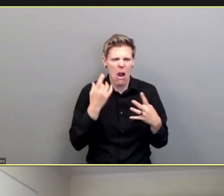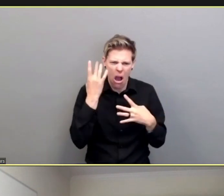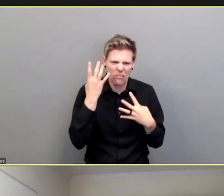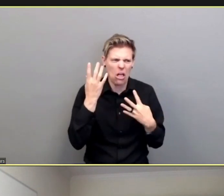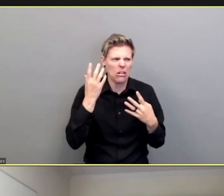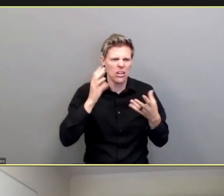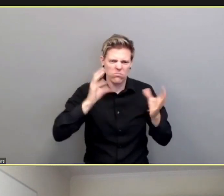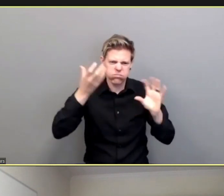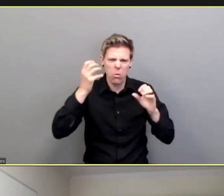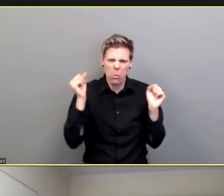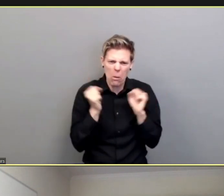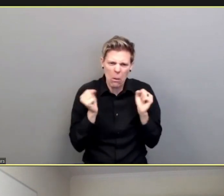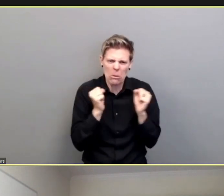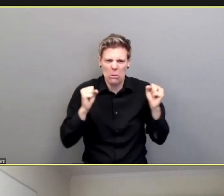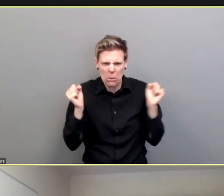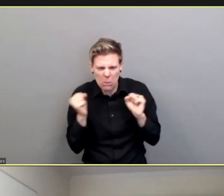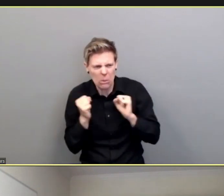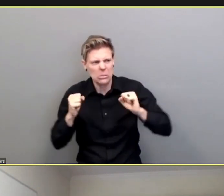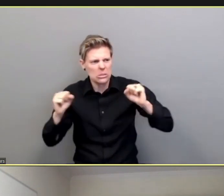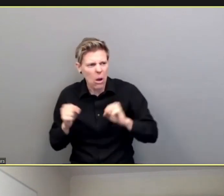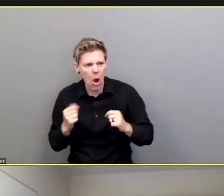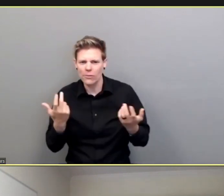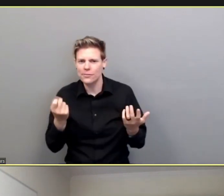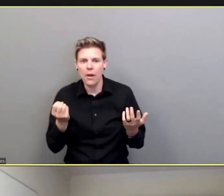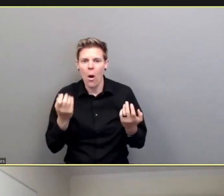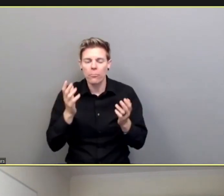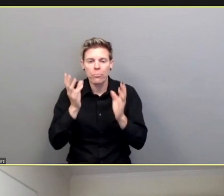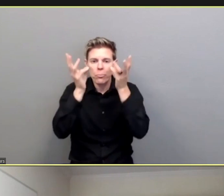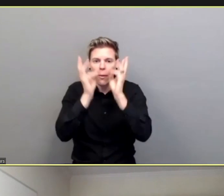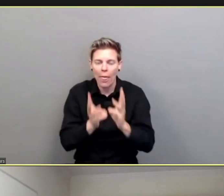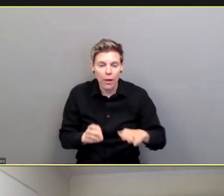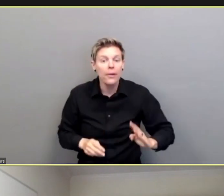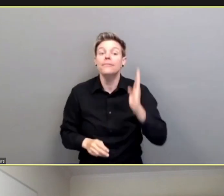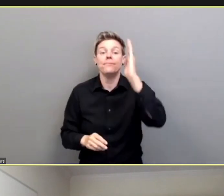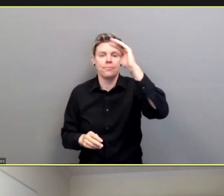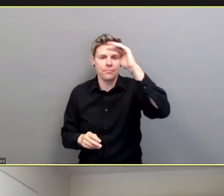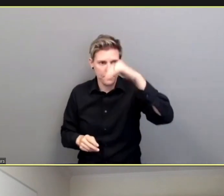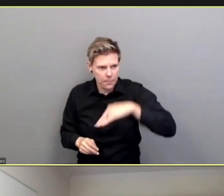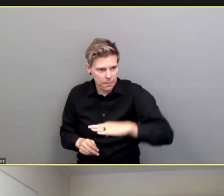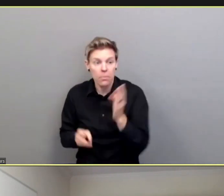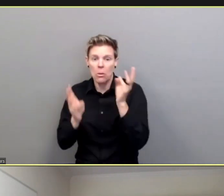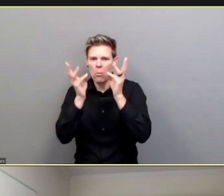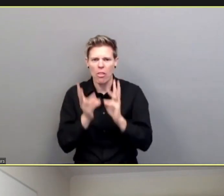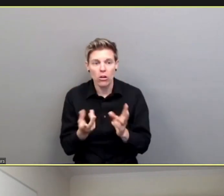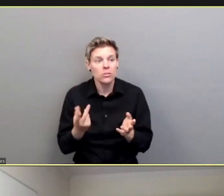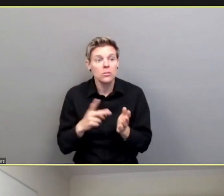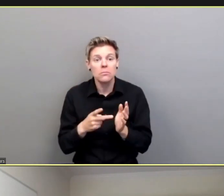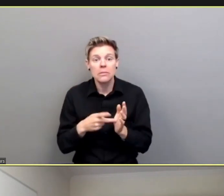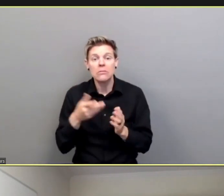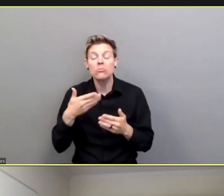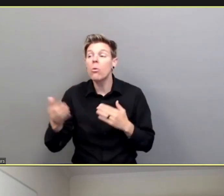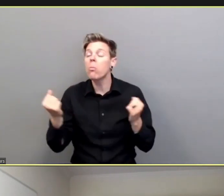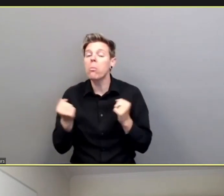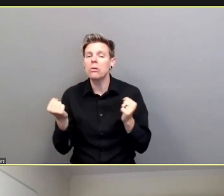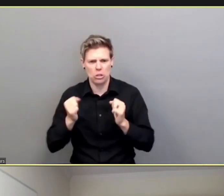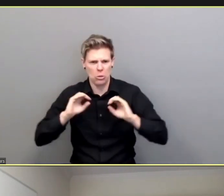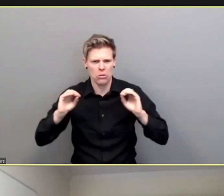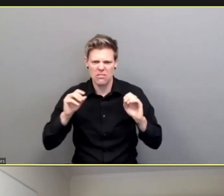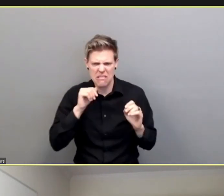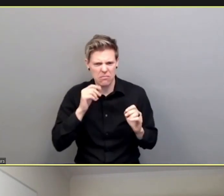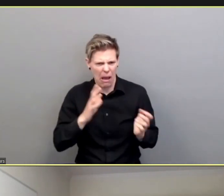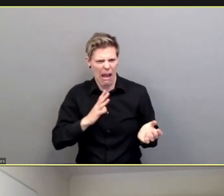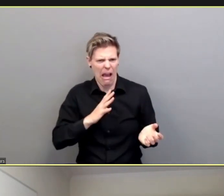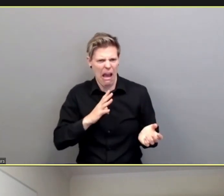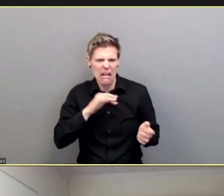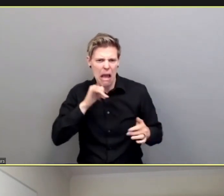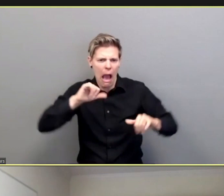had 4 peaks, none of which have been in actual official winter months, although we were on the tail down of